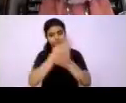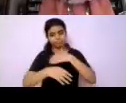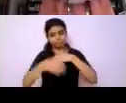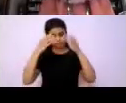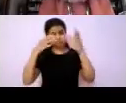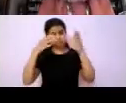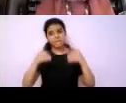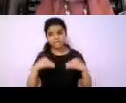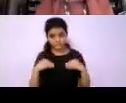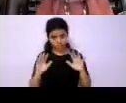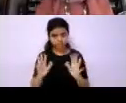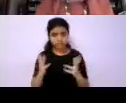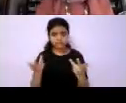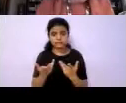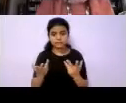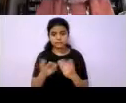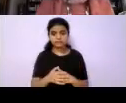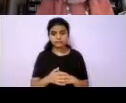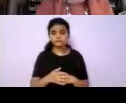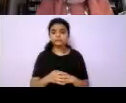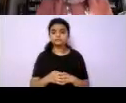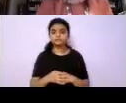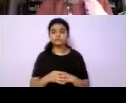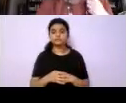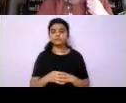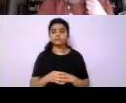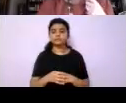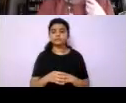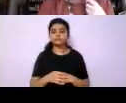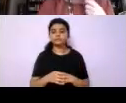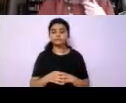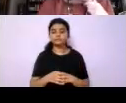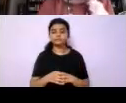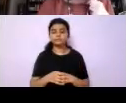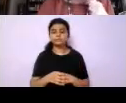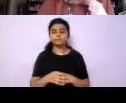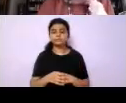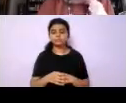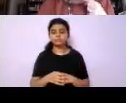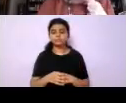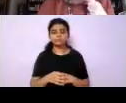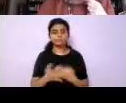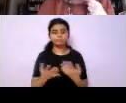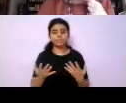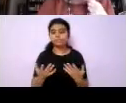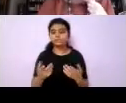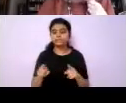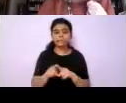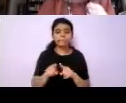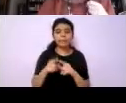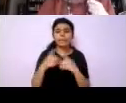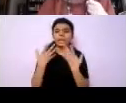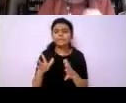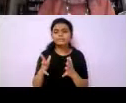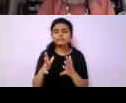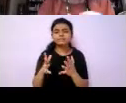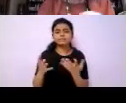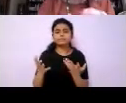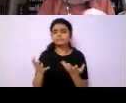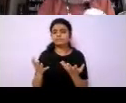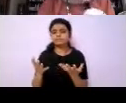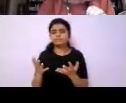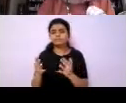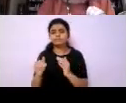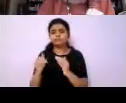acceptable will need to be one that is grounded in current practices, but is based on the